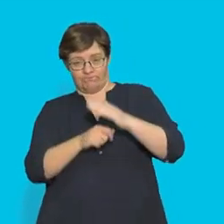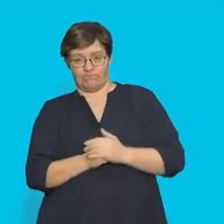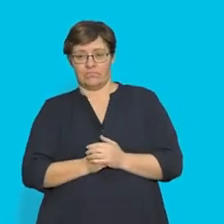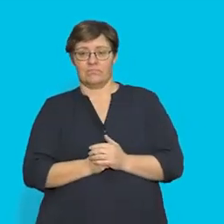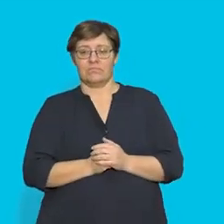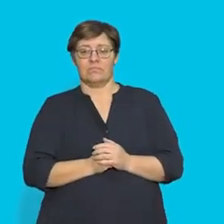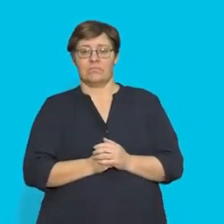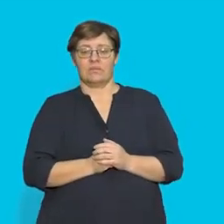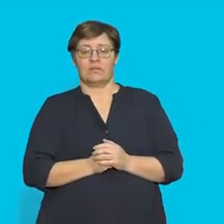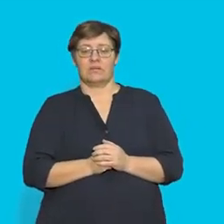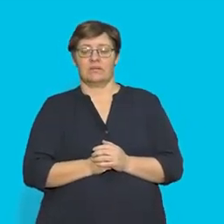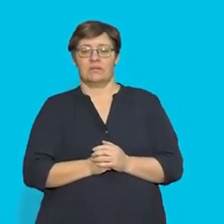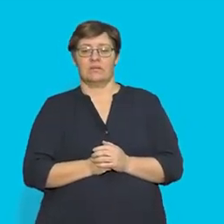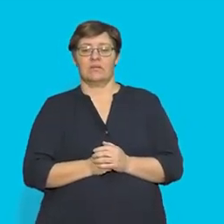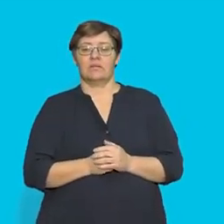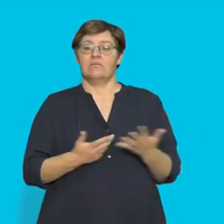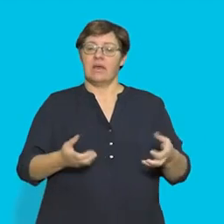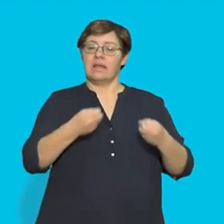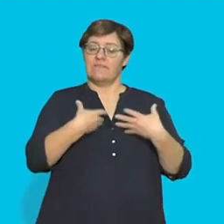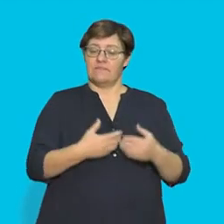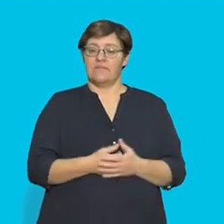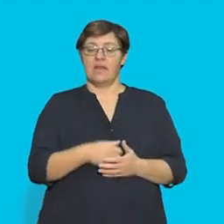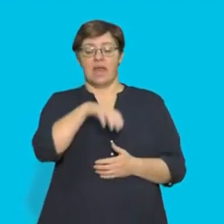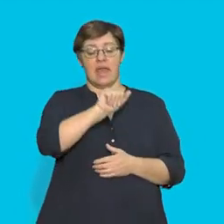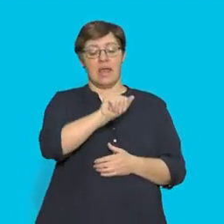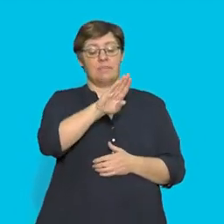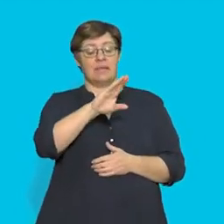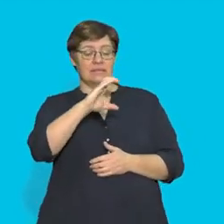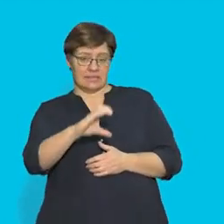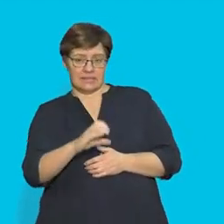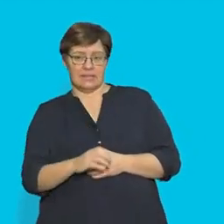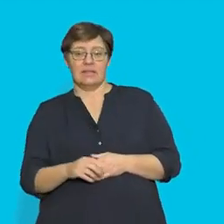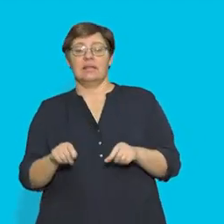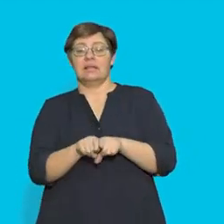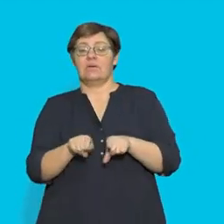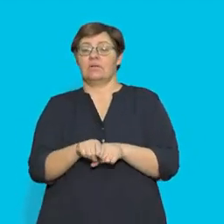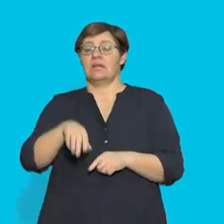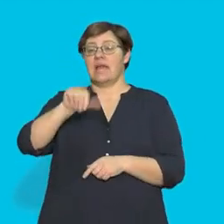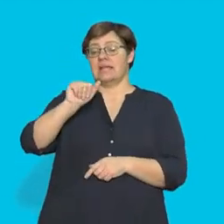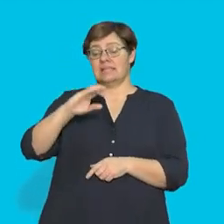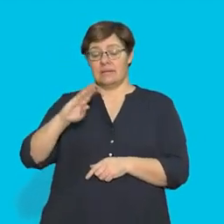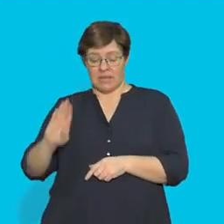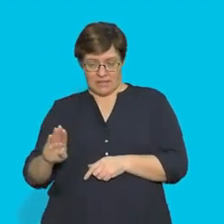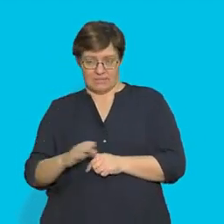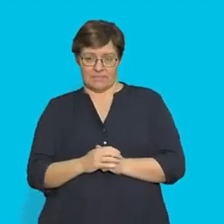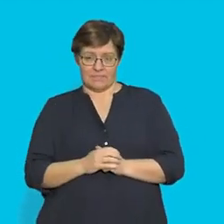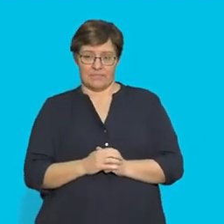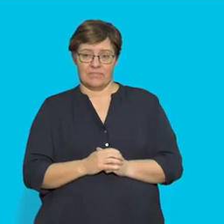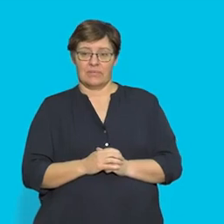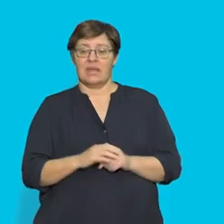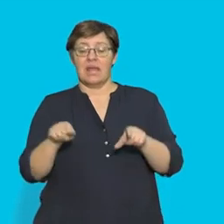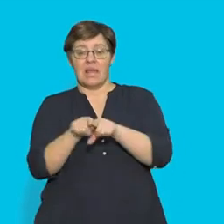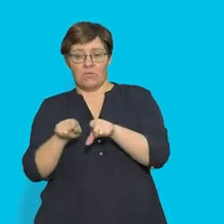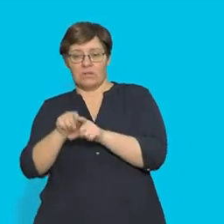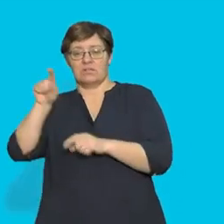horizontal upwards to D is theta, and they've given us that ABC and ACB are both